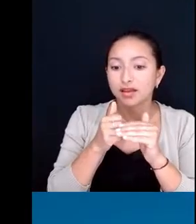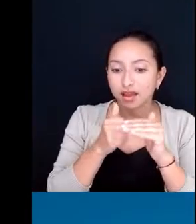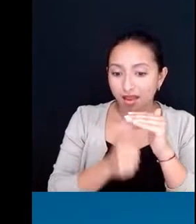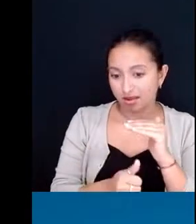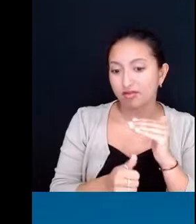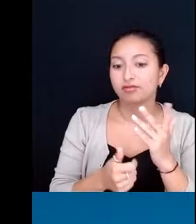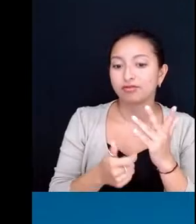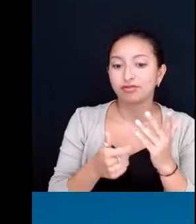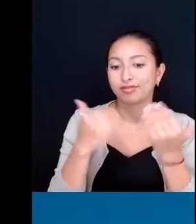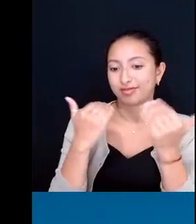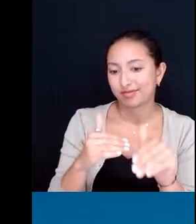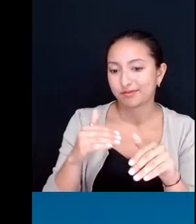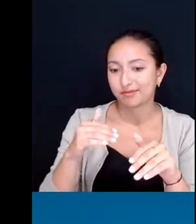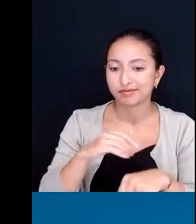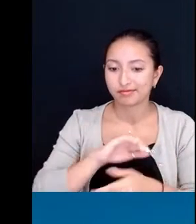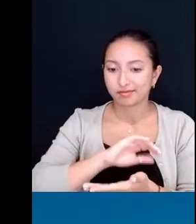income limits.